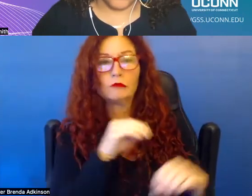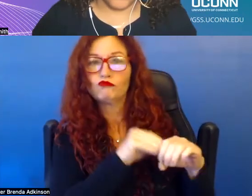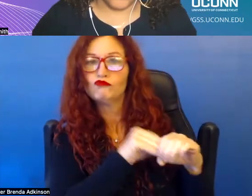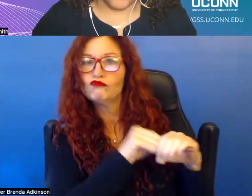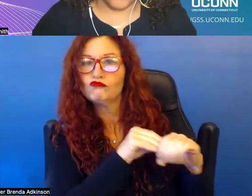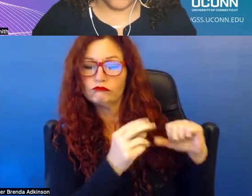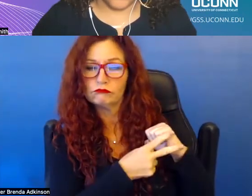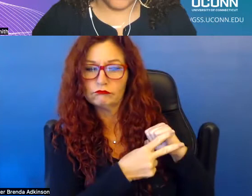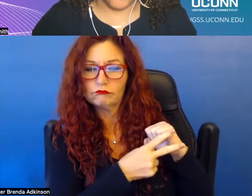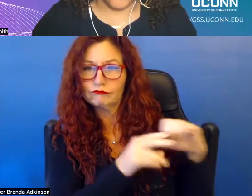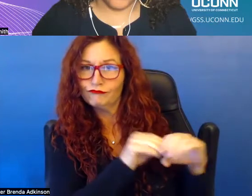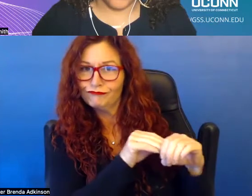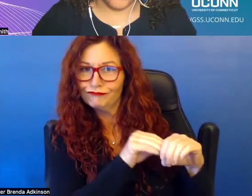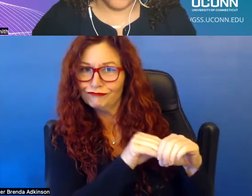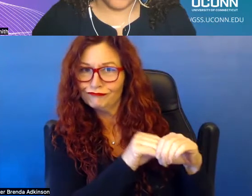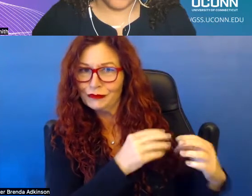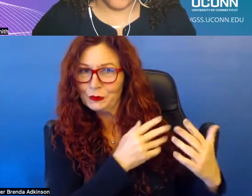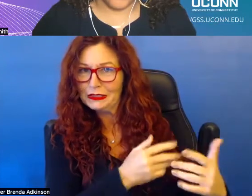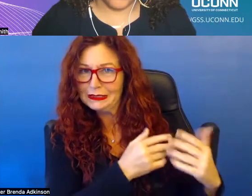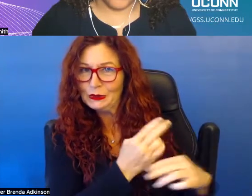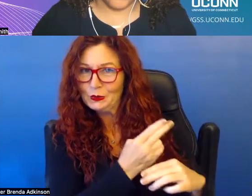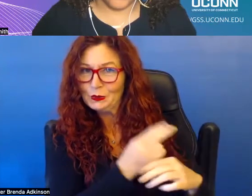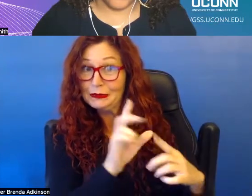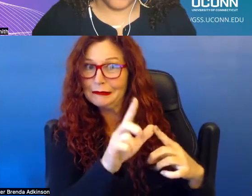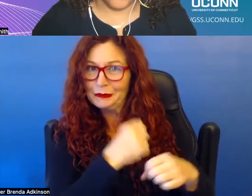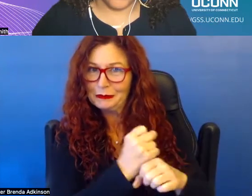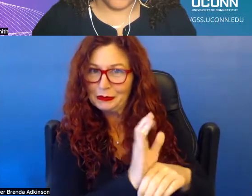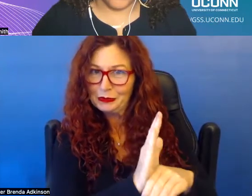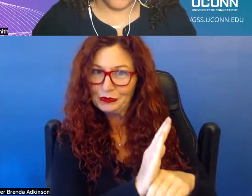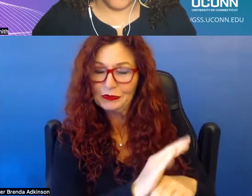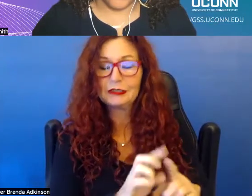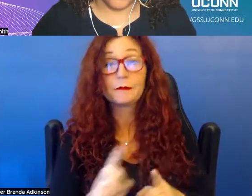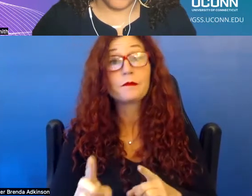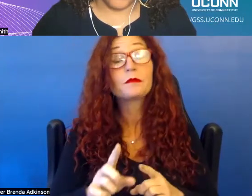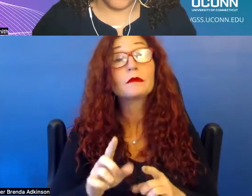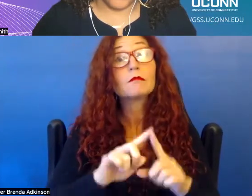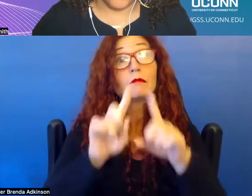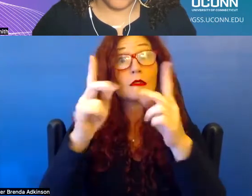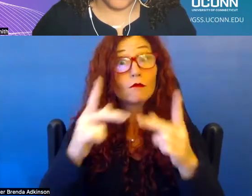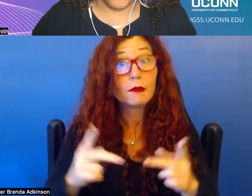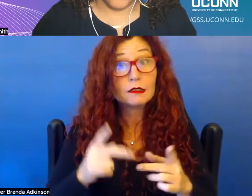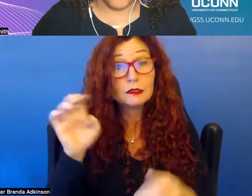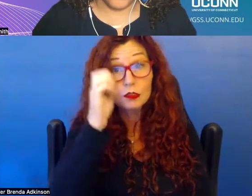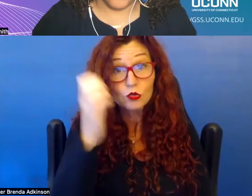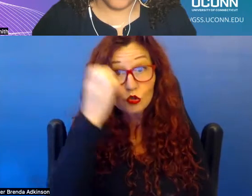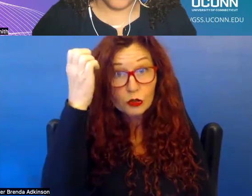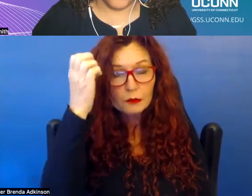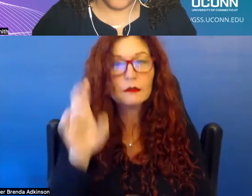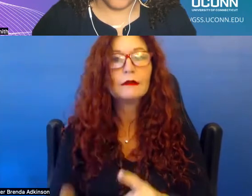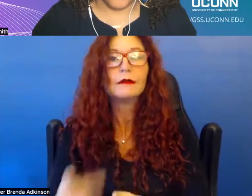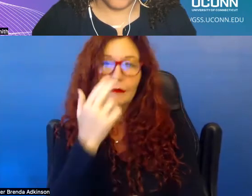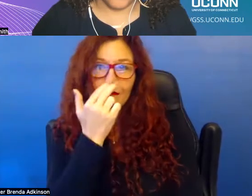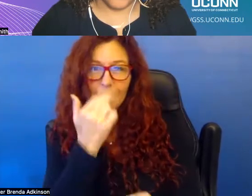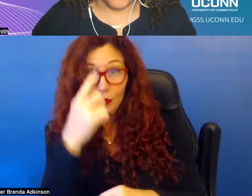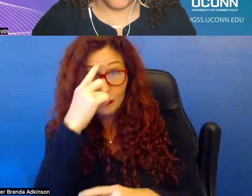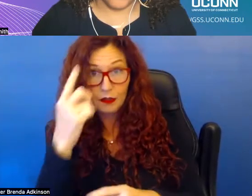communities in Europe. And a lot of times when we hear Europe, we think white, because Europe, you know, in terms of Europeans, I need to say, and